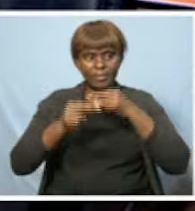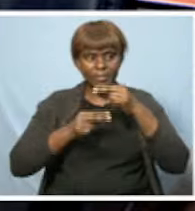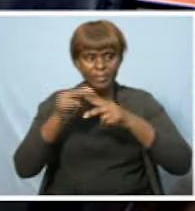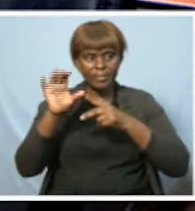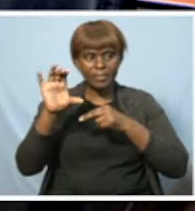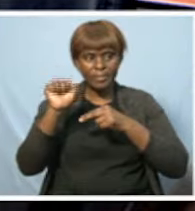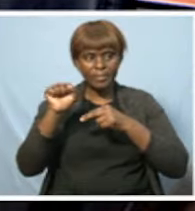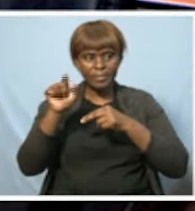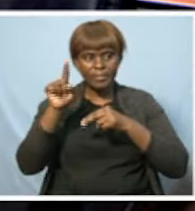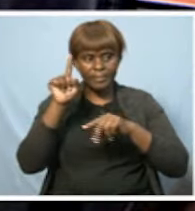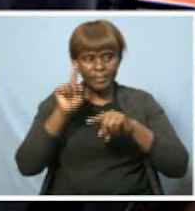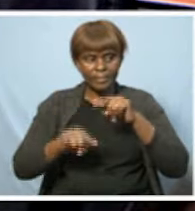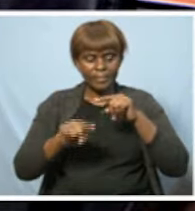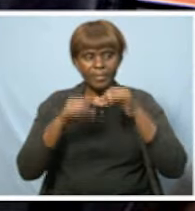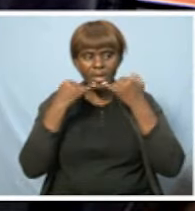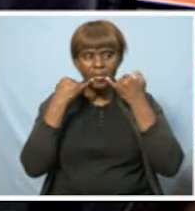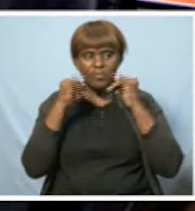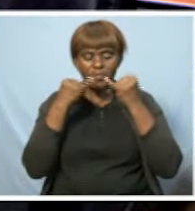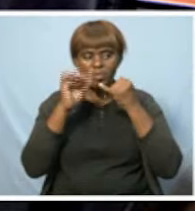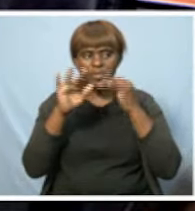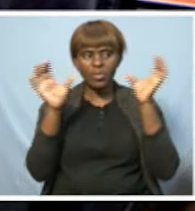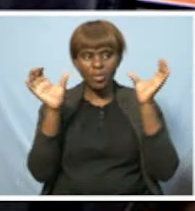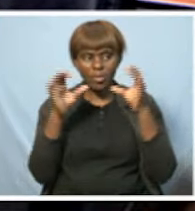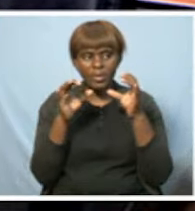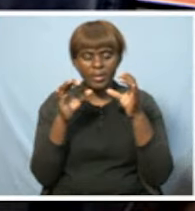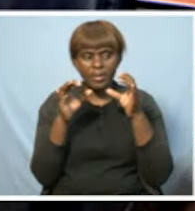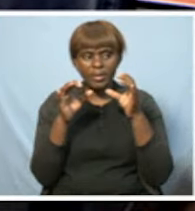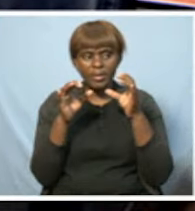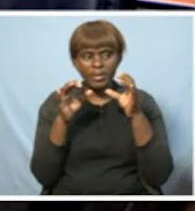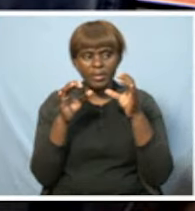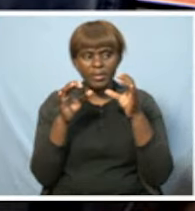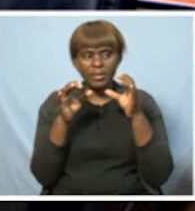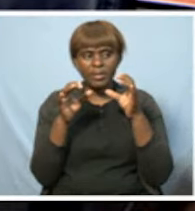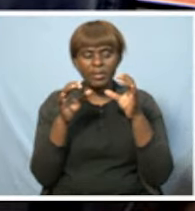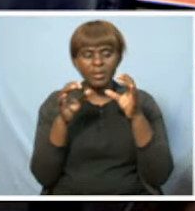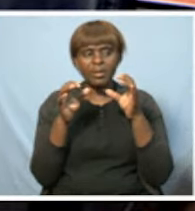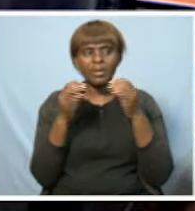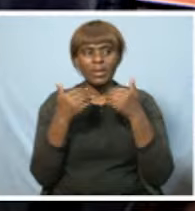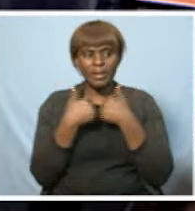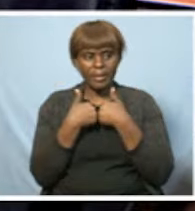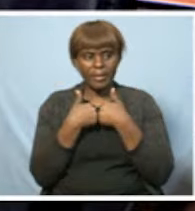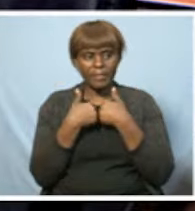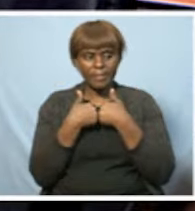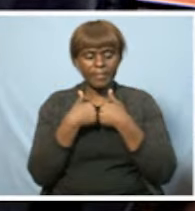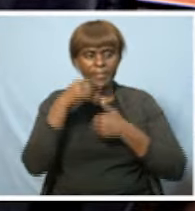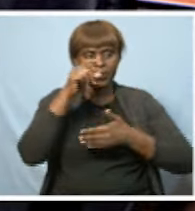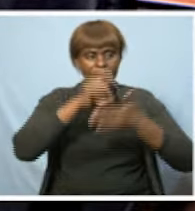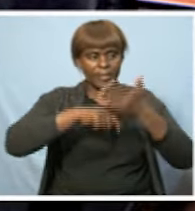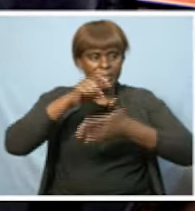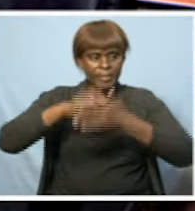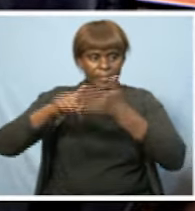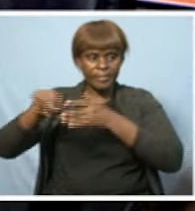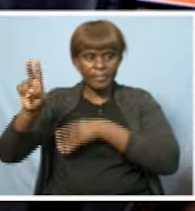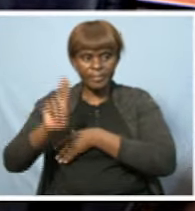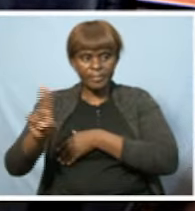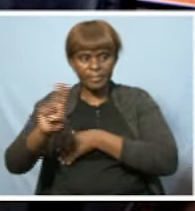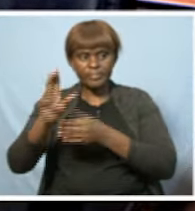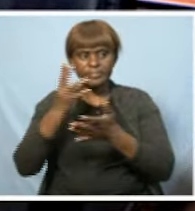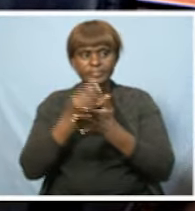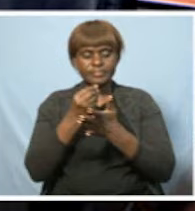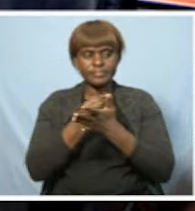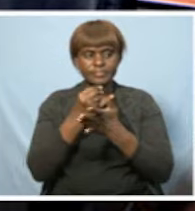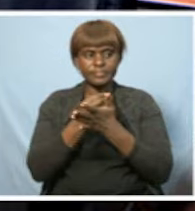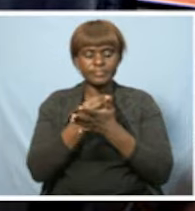CS, can you tell your committee that you have been costing or utilizing these resources based